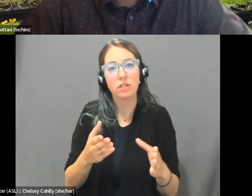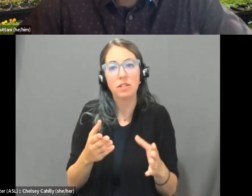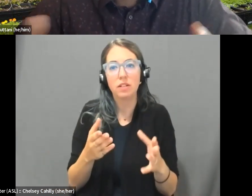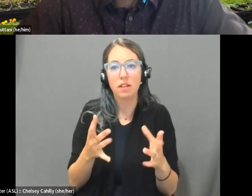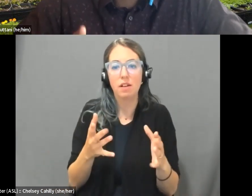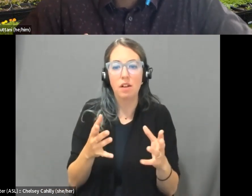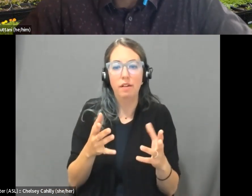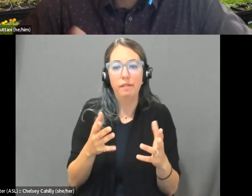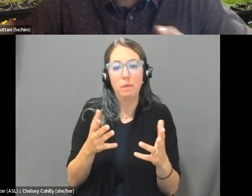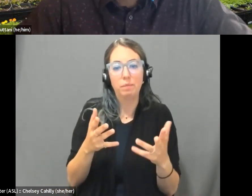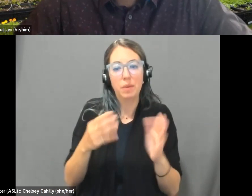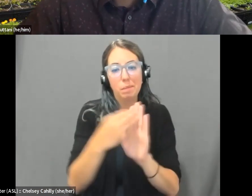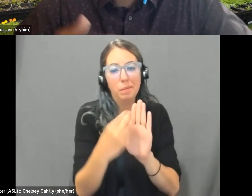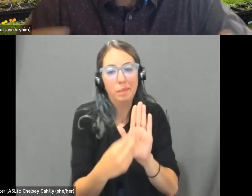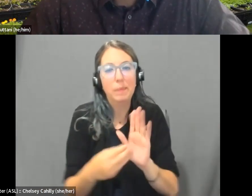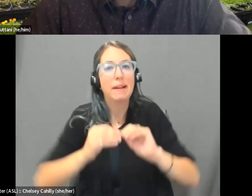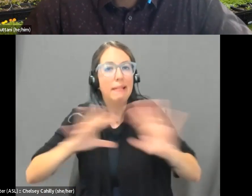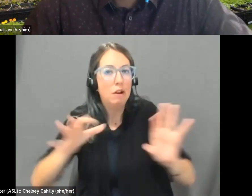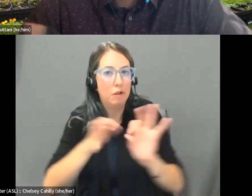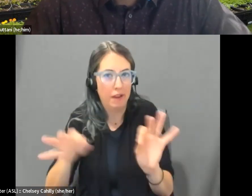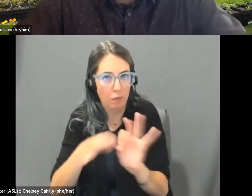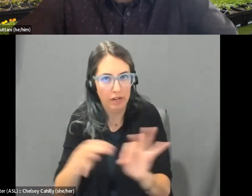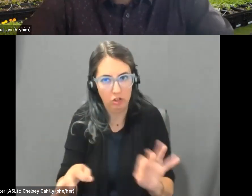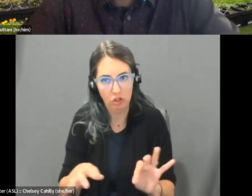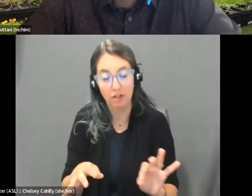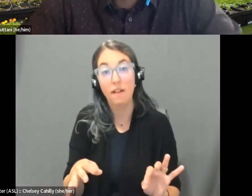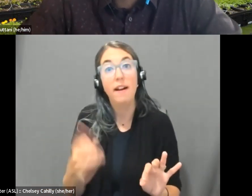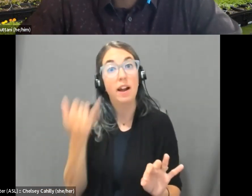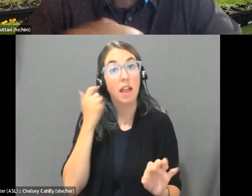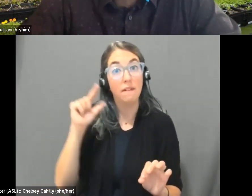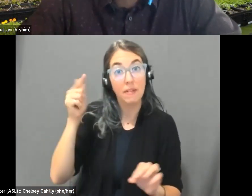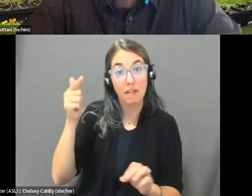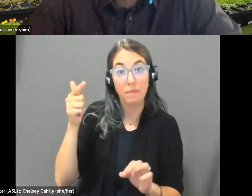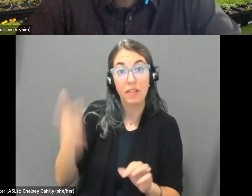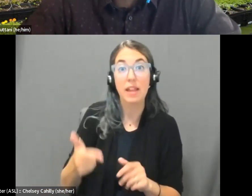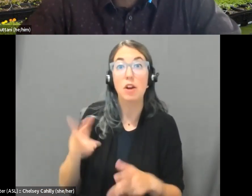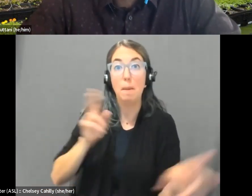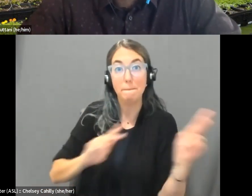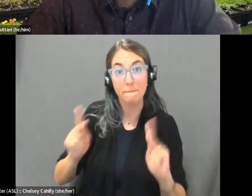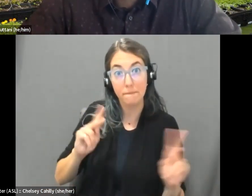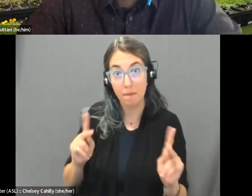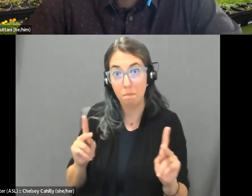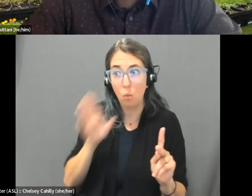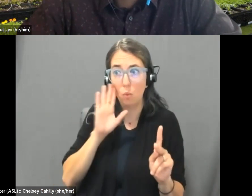a contact and a place to go if things change in their comfort levels with continuing to share those videos.